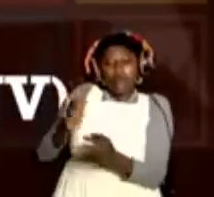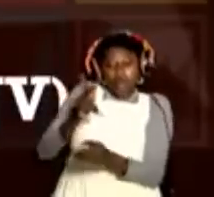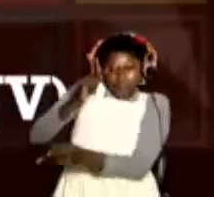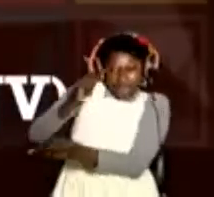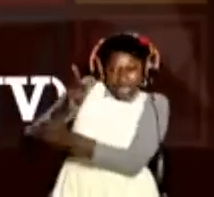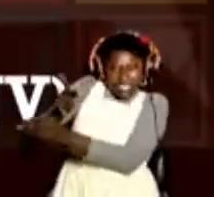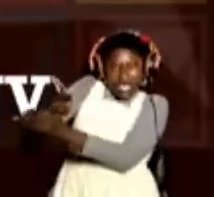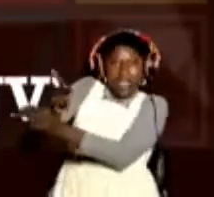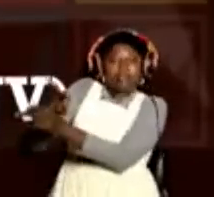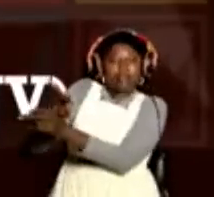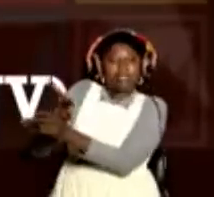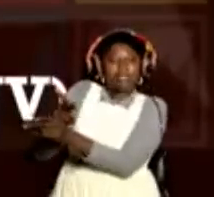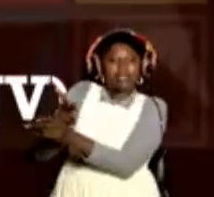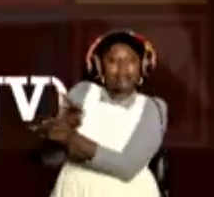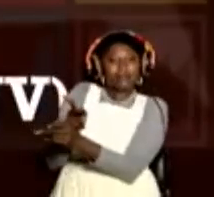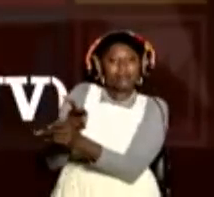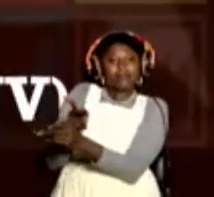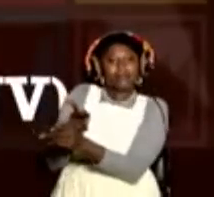preserved,